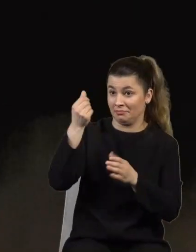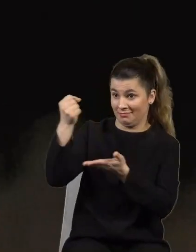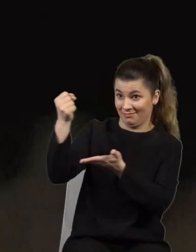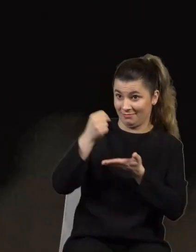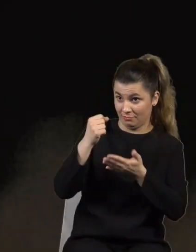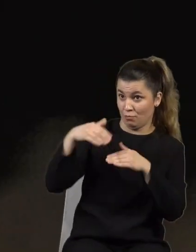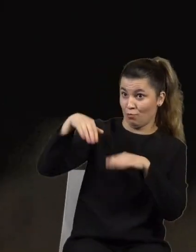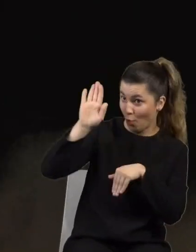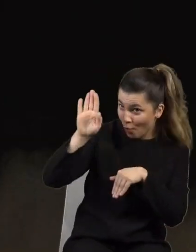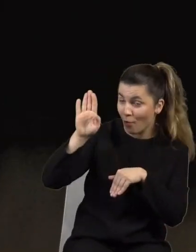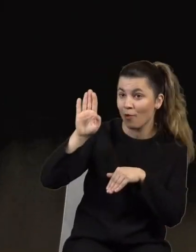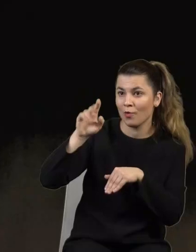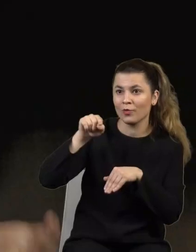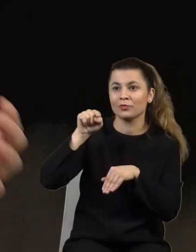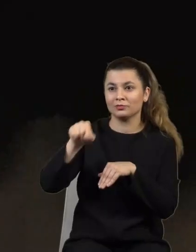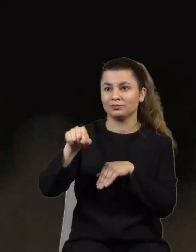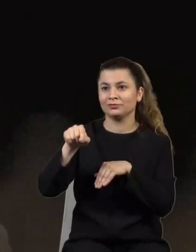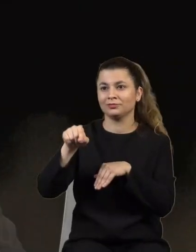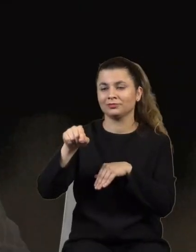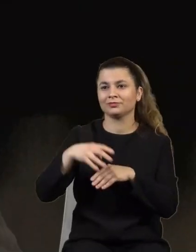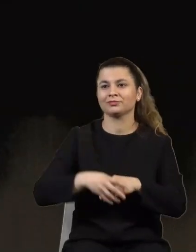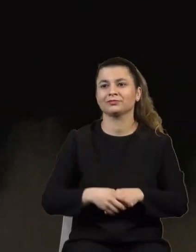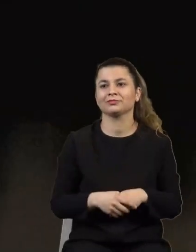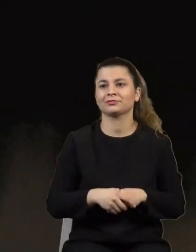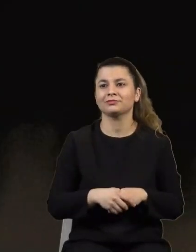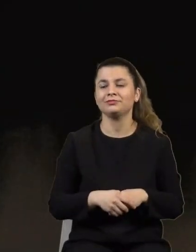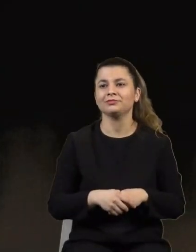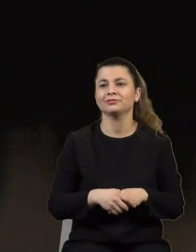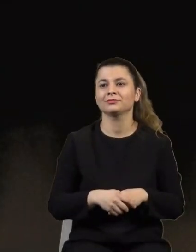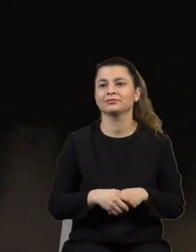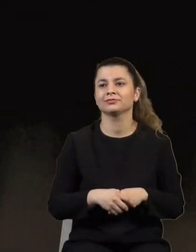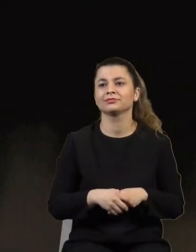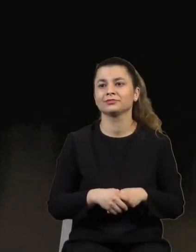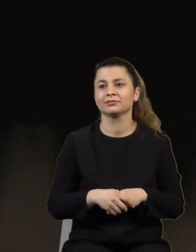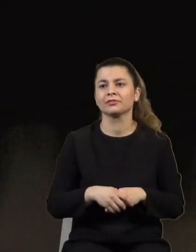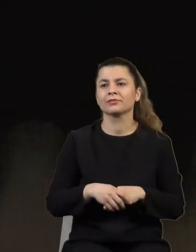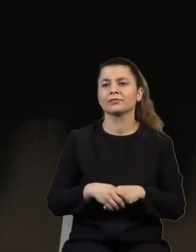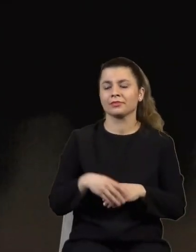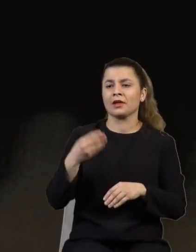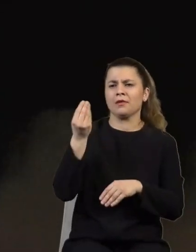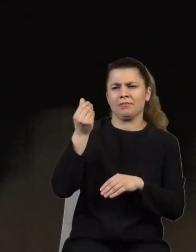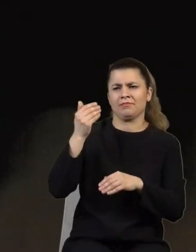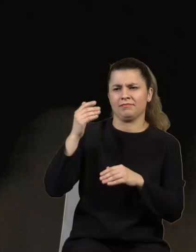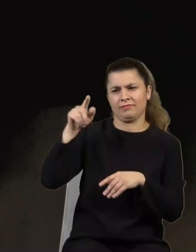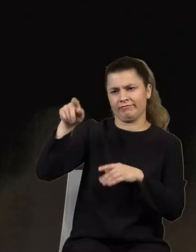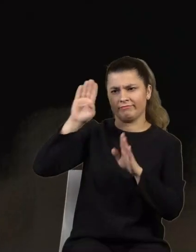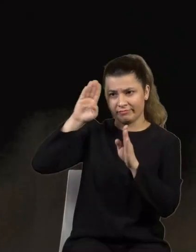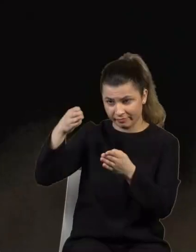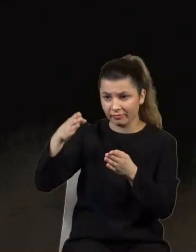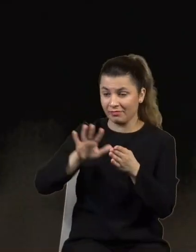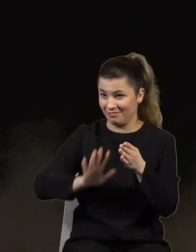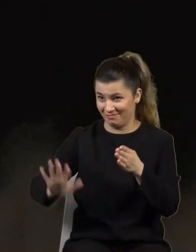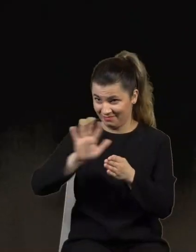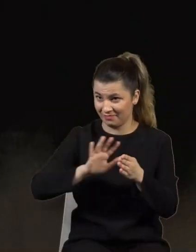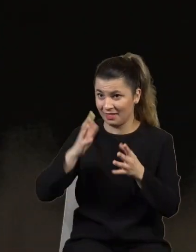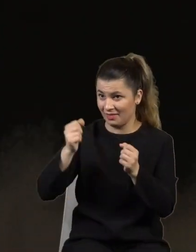those regional development funds. Then we are using the most we can use from the